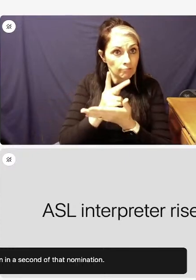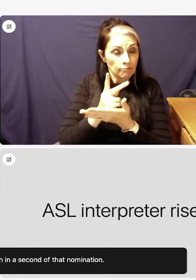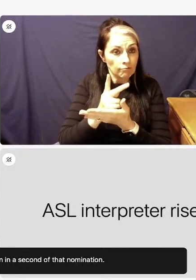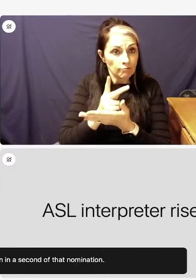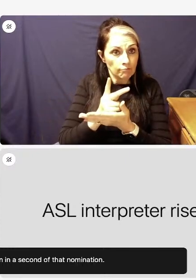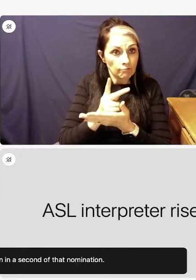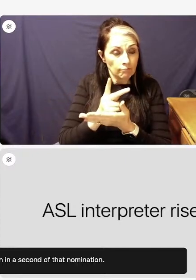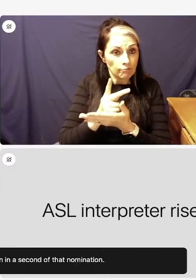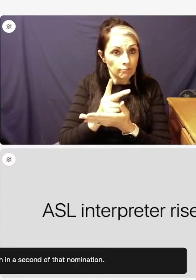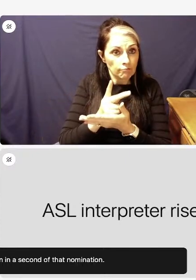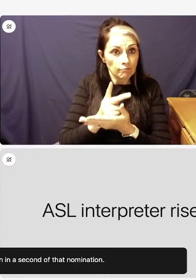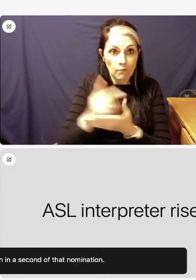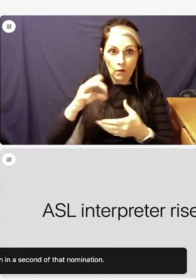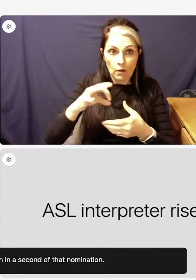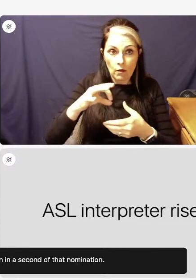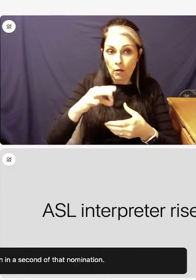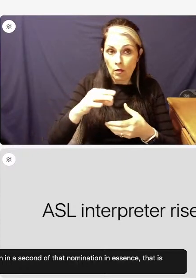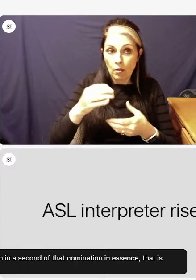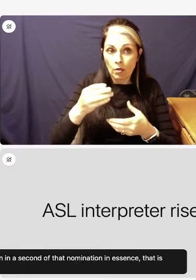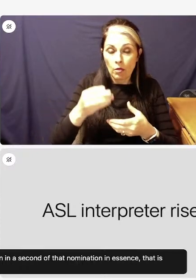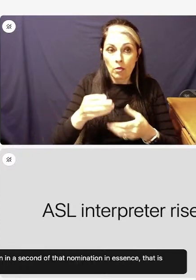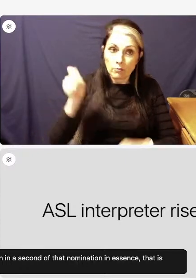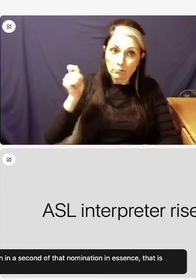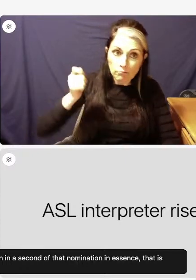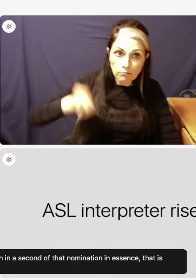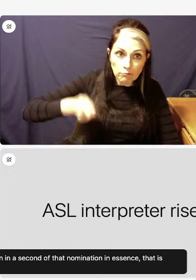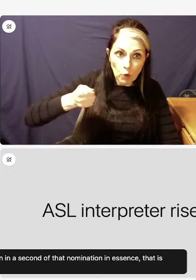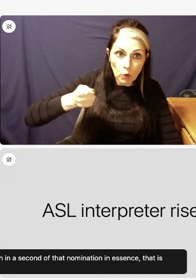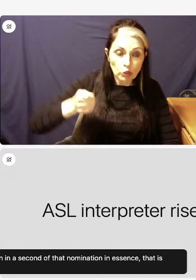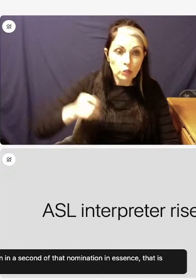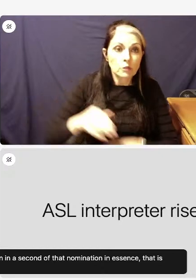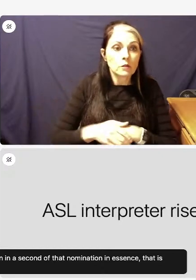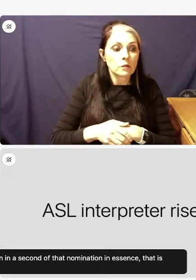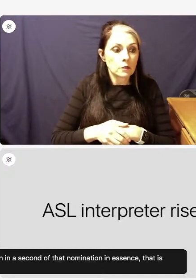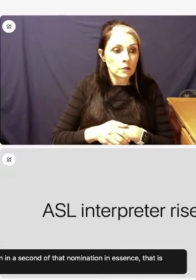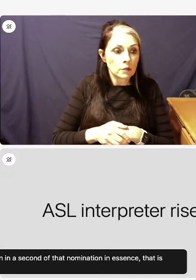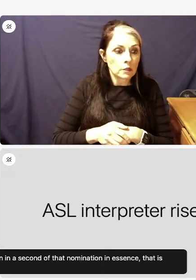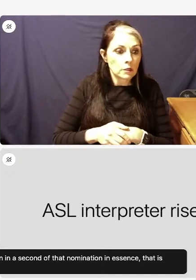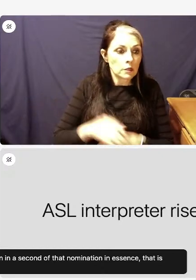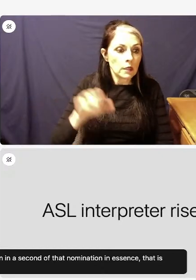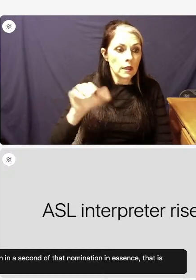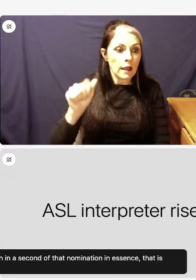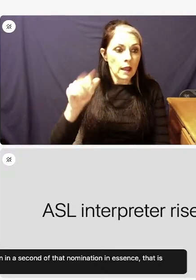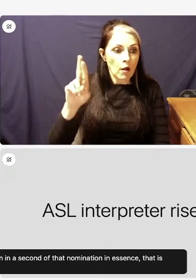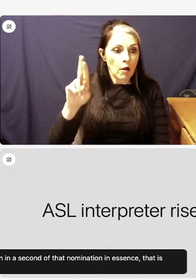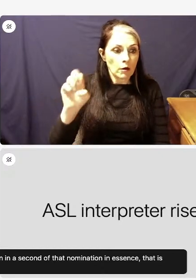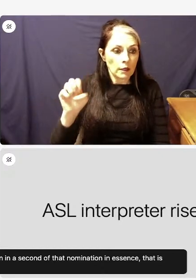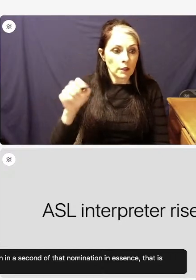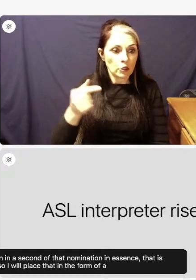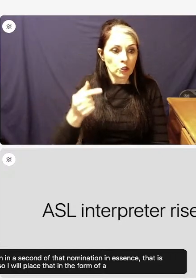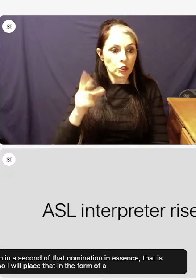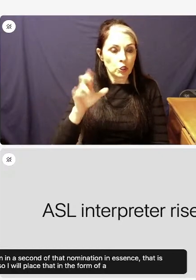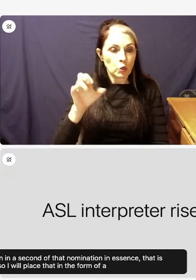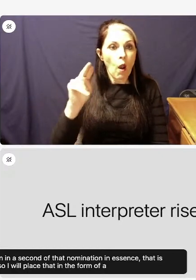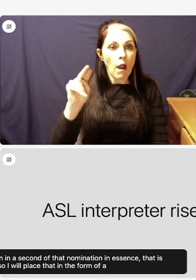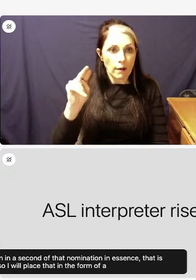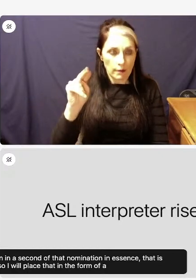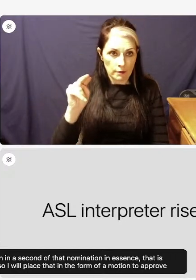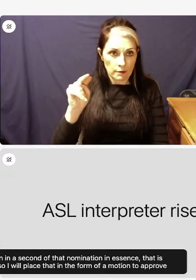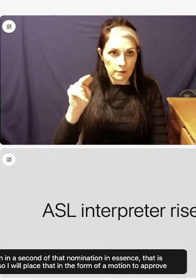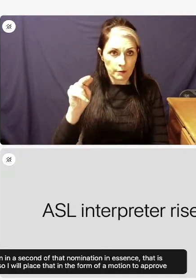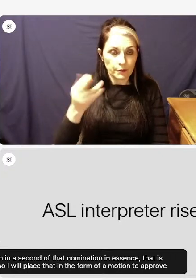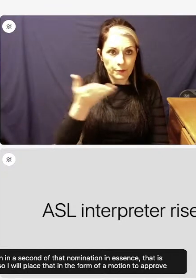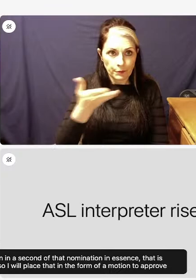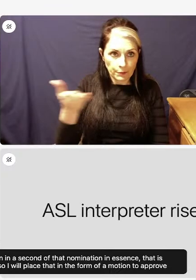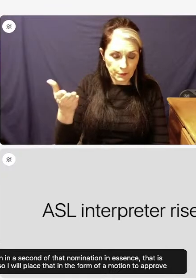in essence that is the vote or assuming the motion the motion to appoint board member otto gaines so i will place that in the form of a motion uh to appoint board member